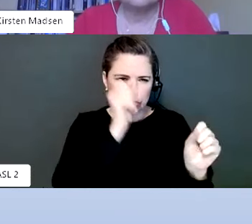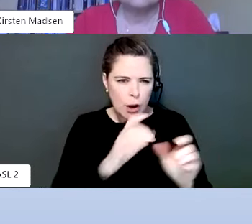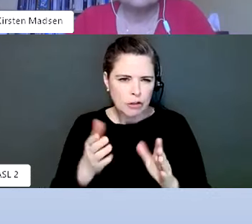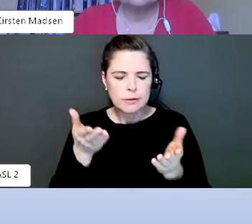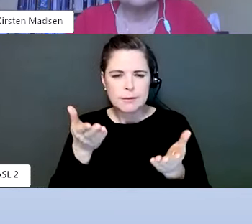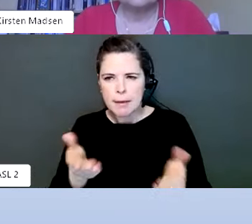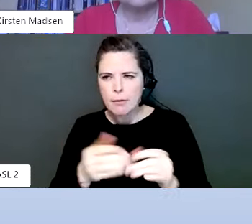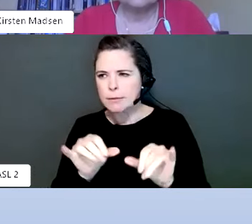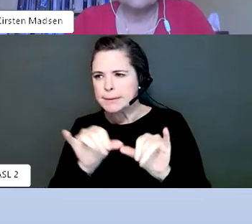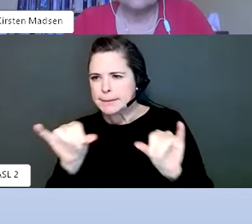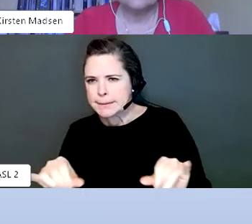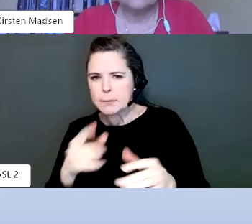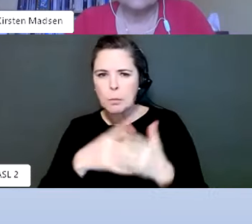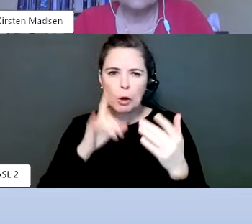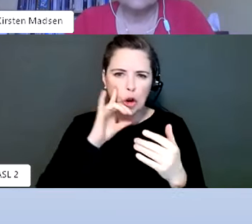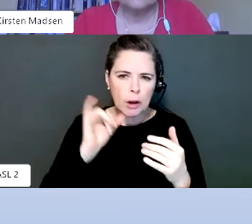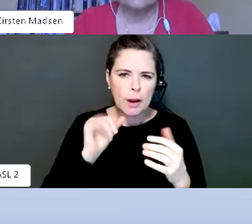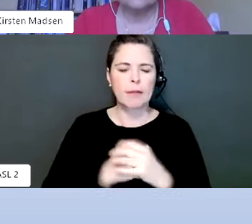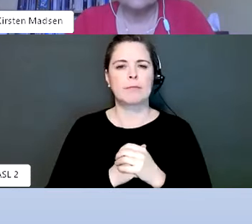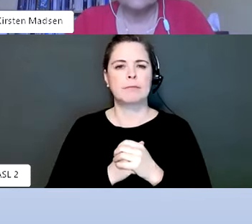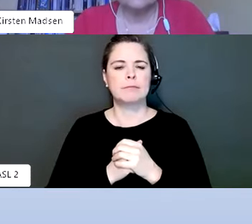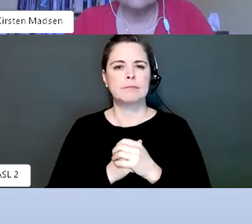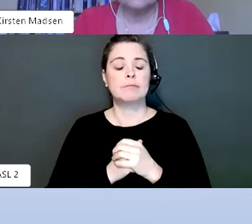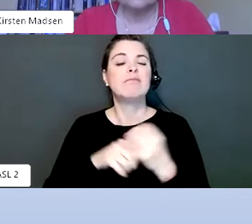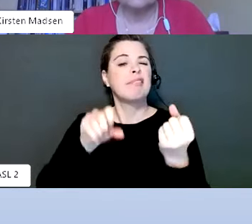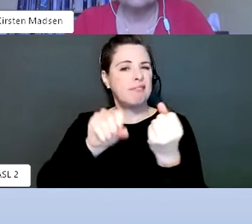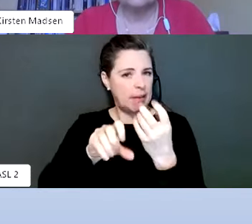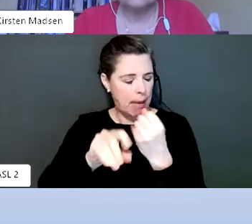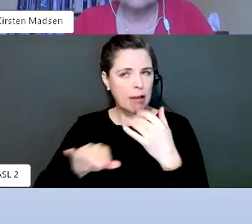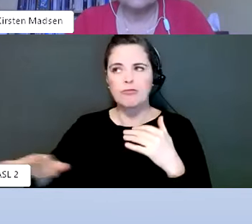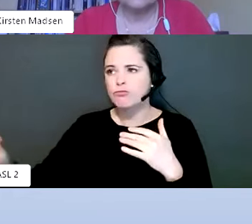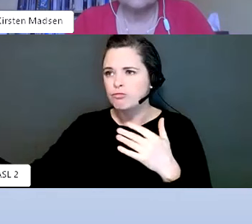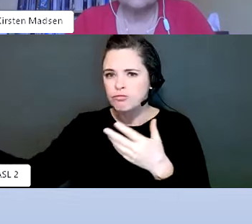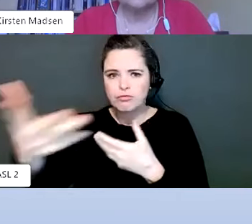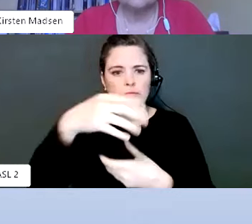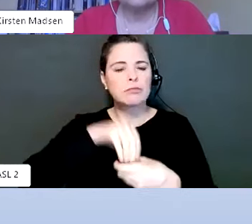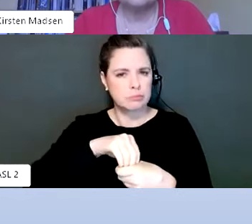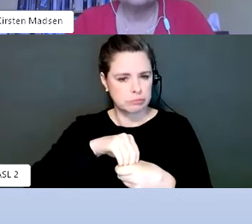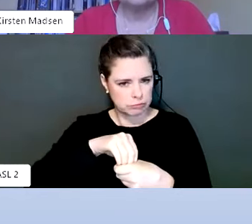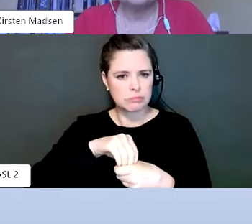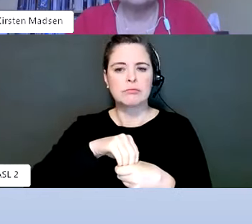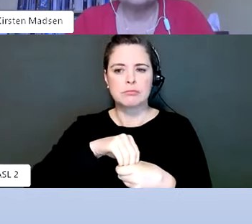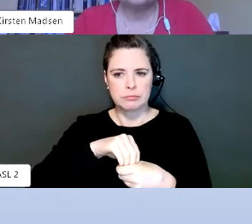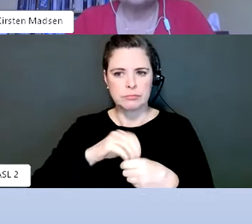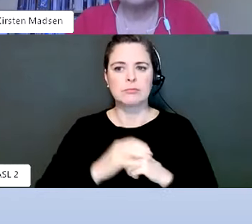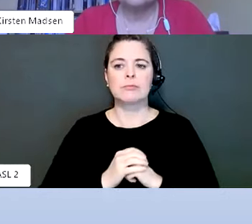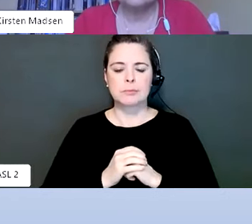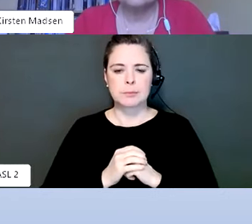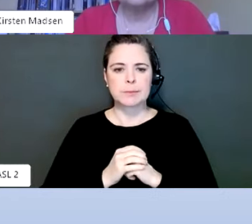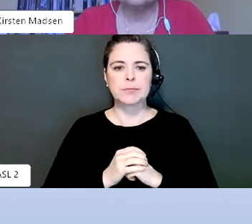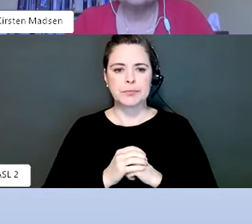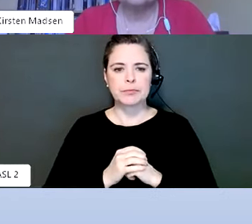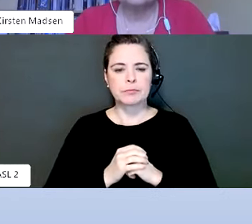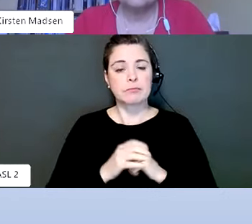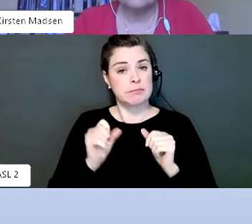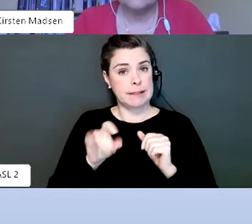well, and using feedback from stakeholders, as Kirsten had mentioned, at the 8 implementation sites, and making modifications